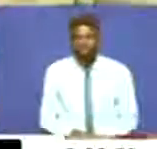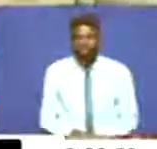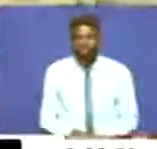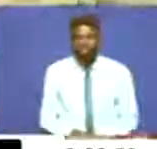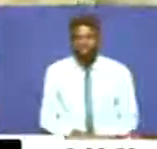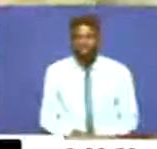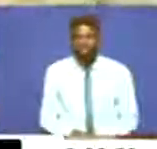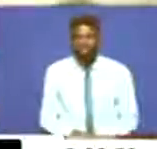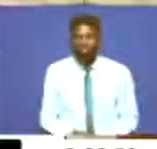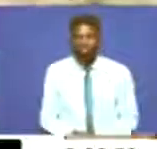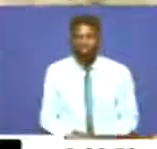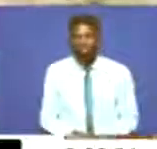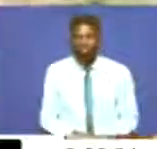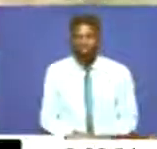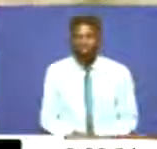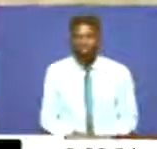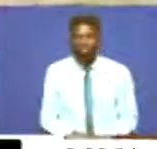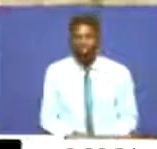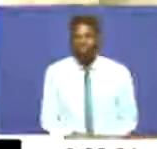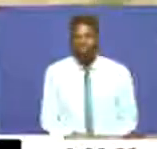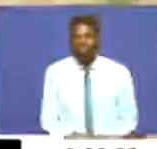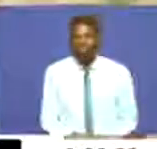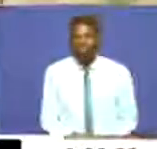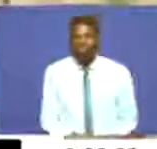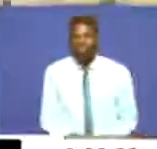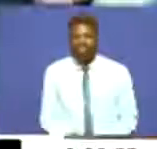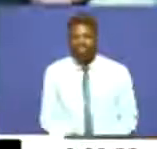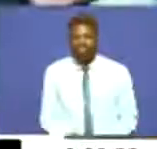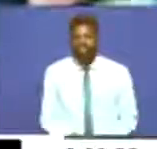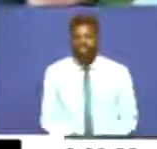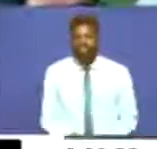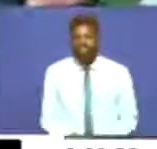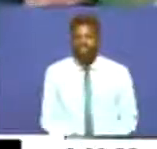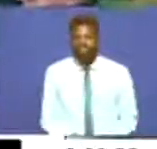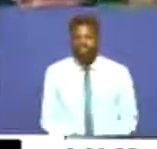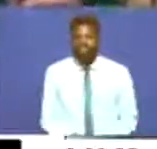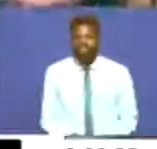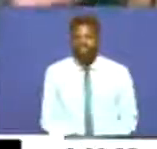Sunday Express. Kenya tunayoipenda.